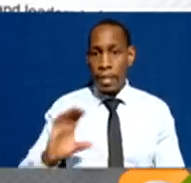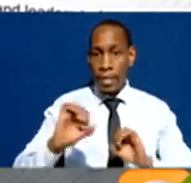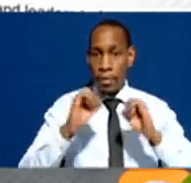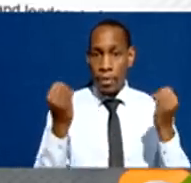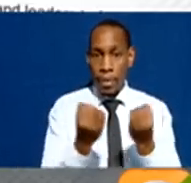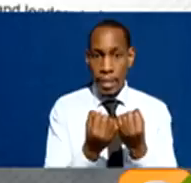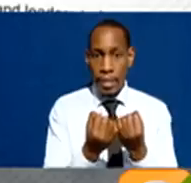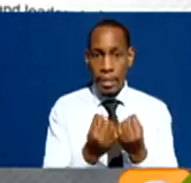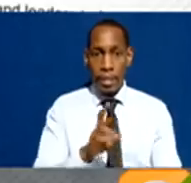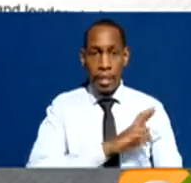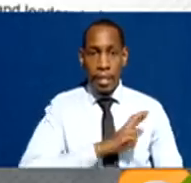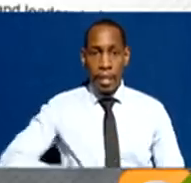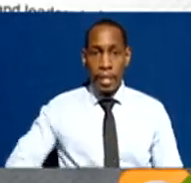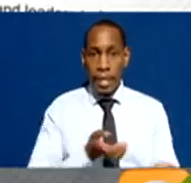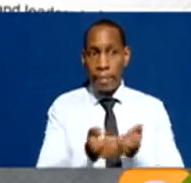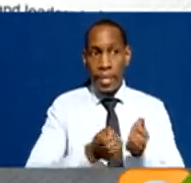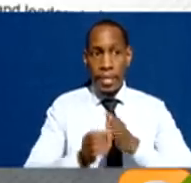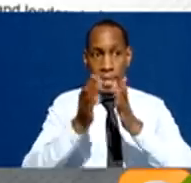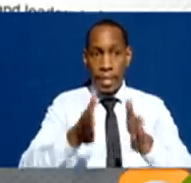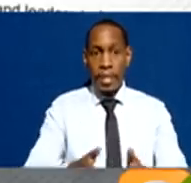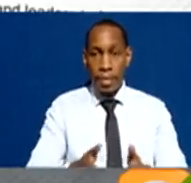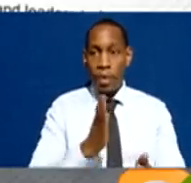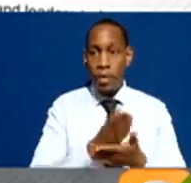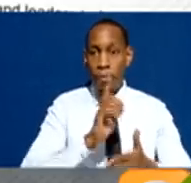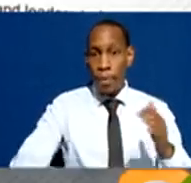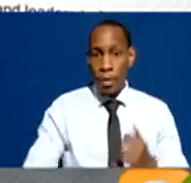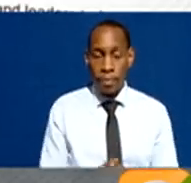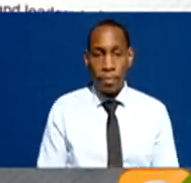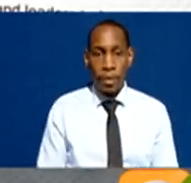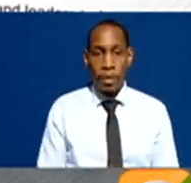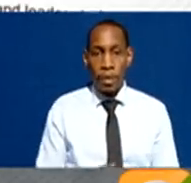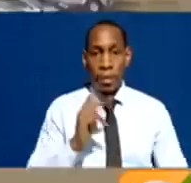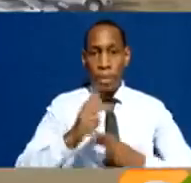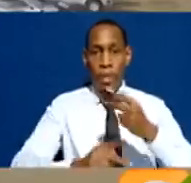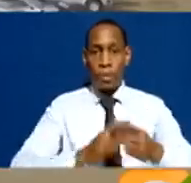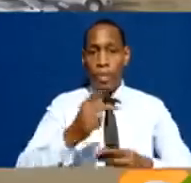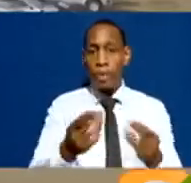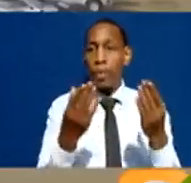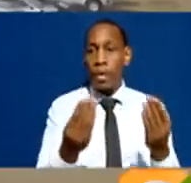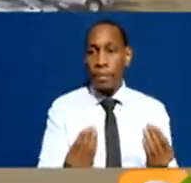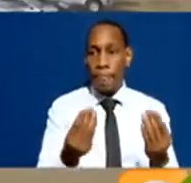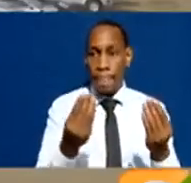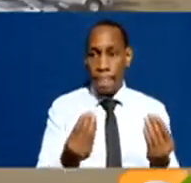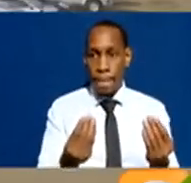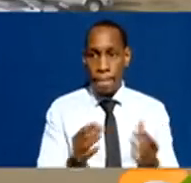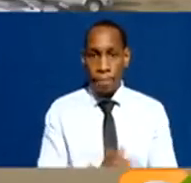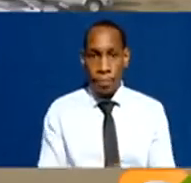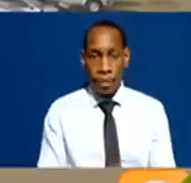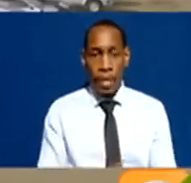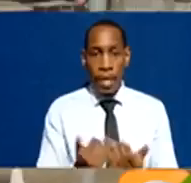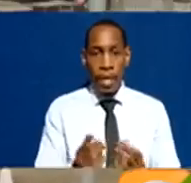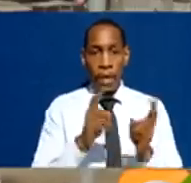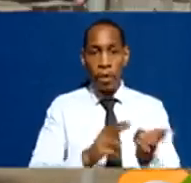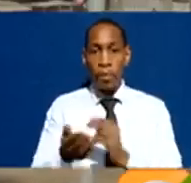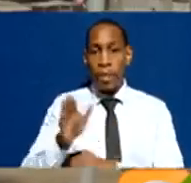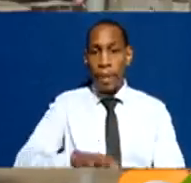society, religious and business leaders in ensuring a smooth process. Calm has returned in